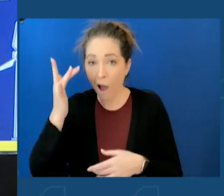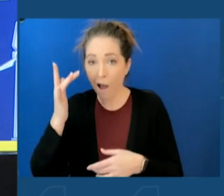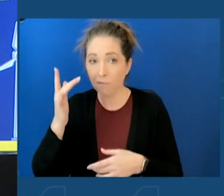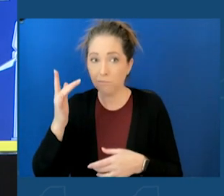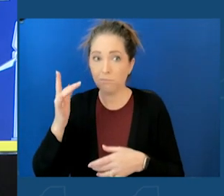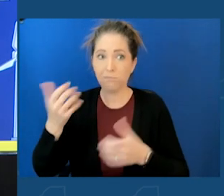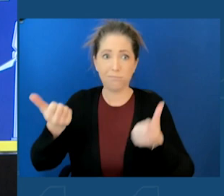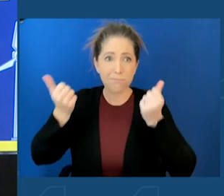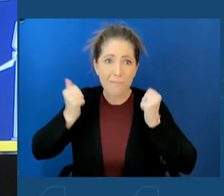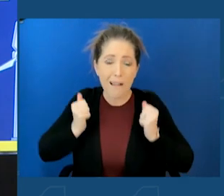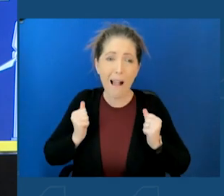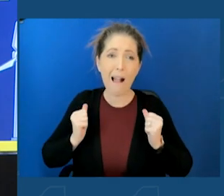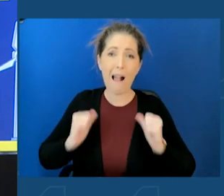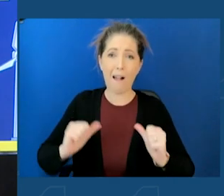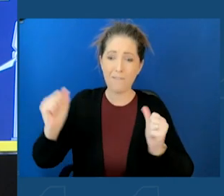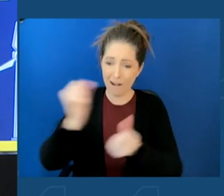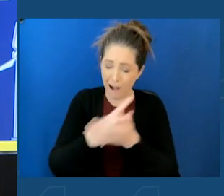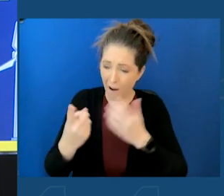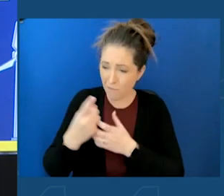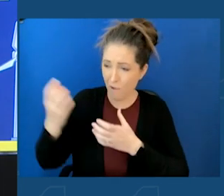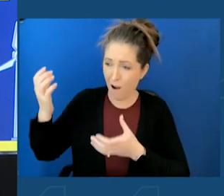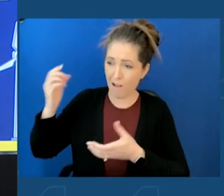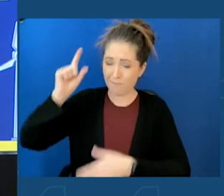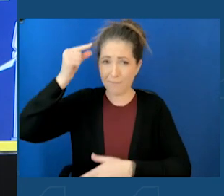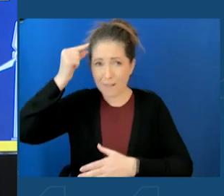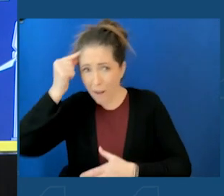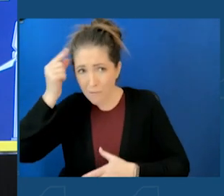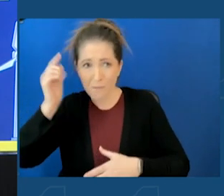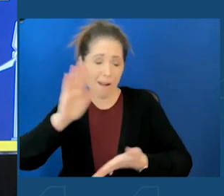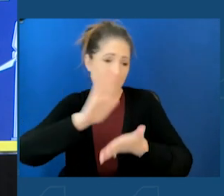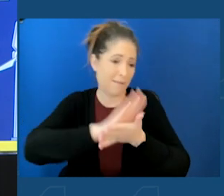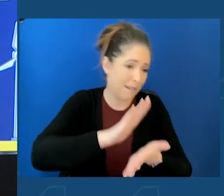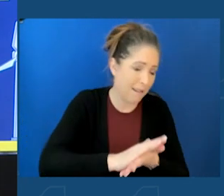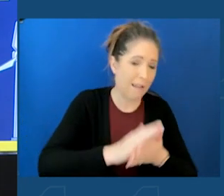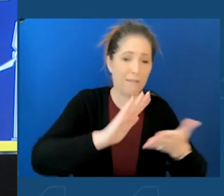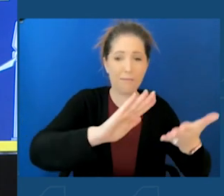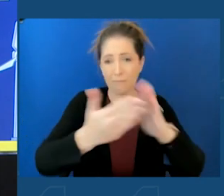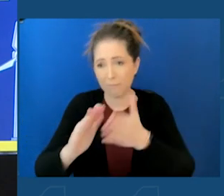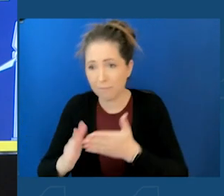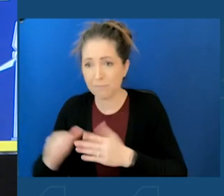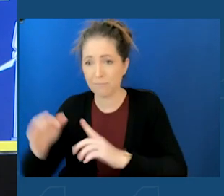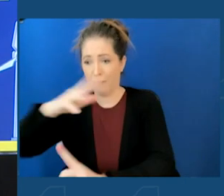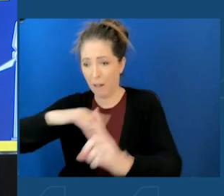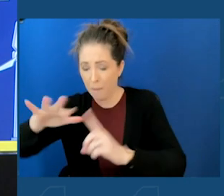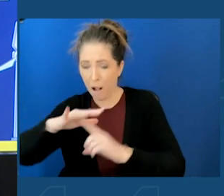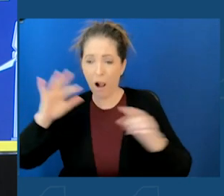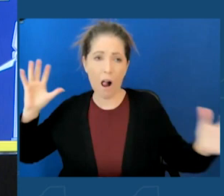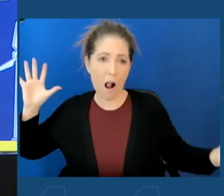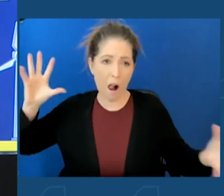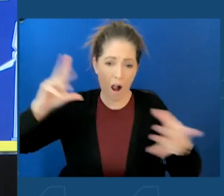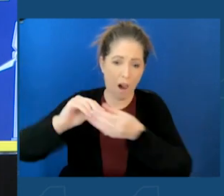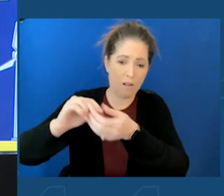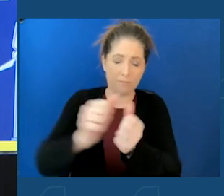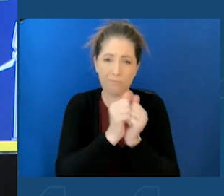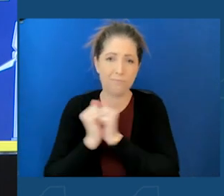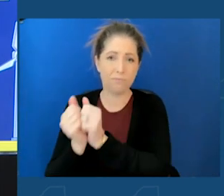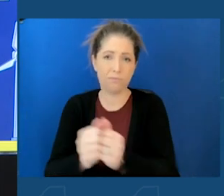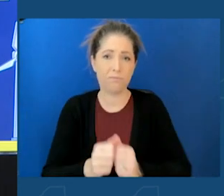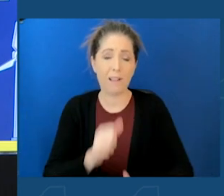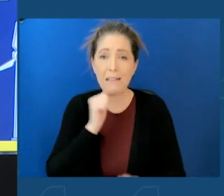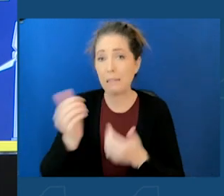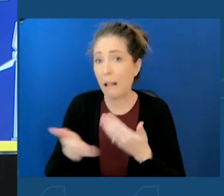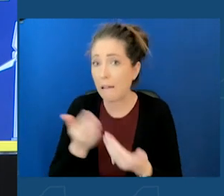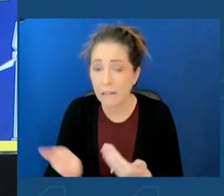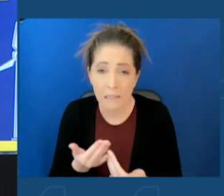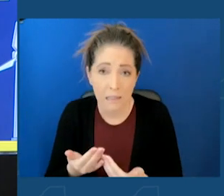government, academia, building trades, environmentalists, et cetera. It's not an easy task, but I will tell you that